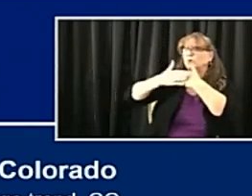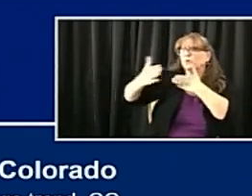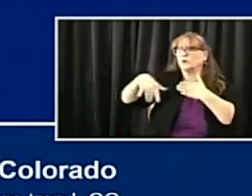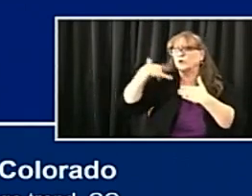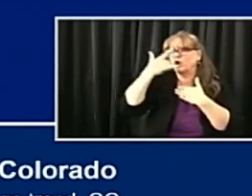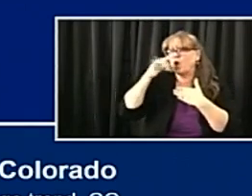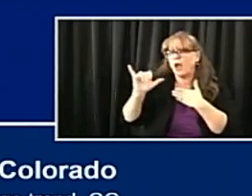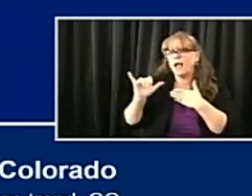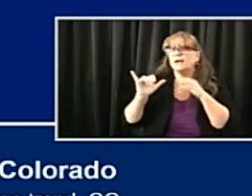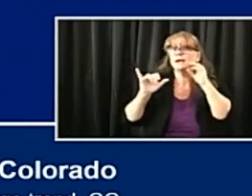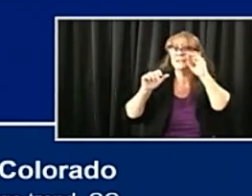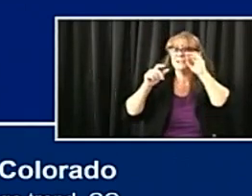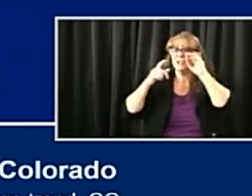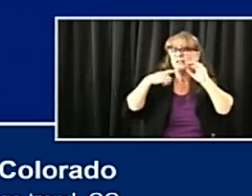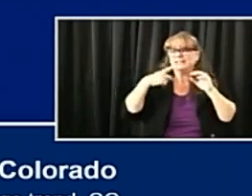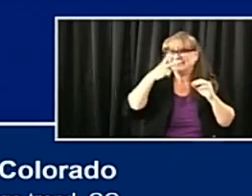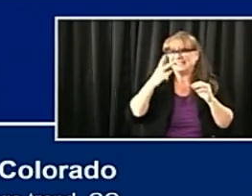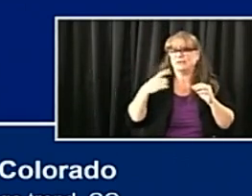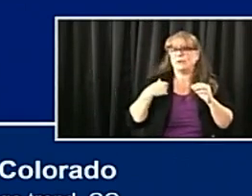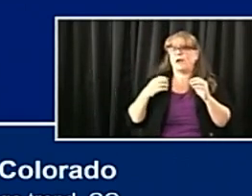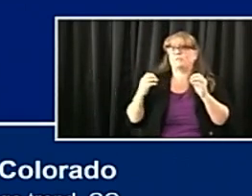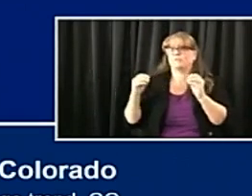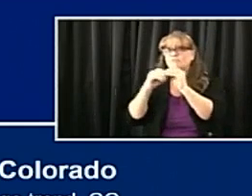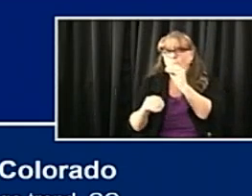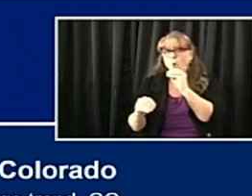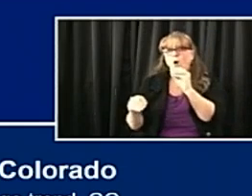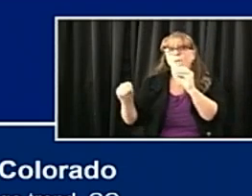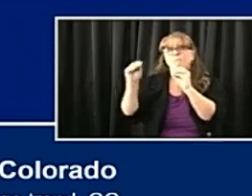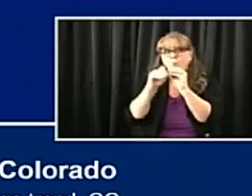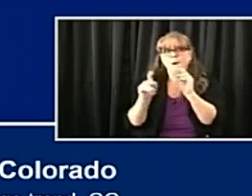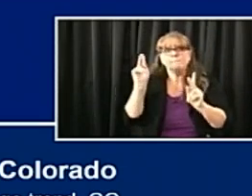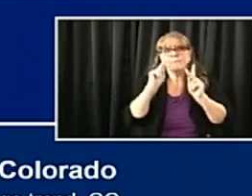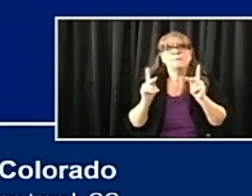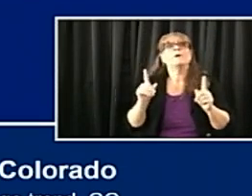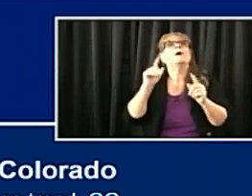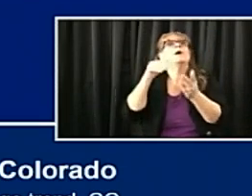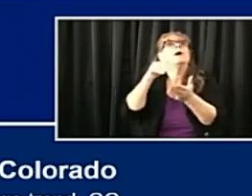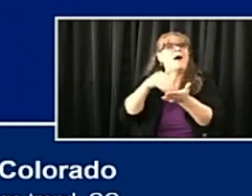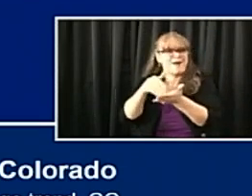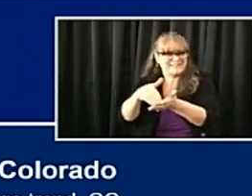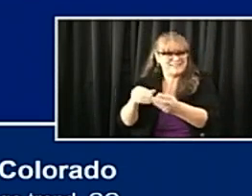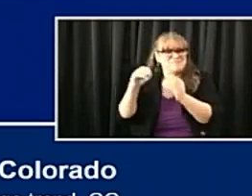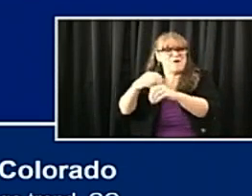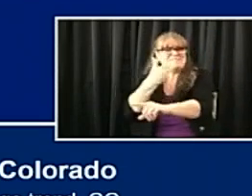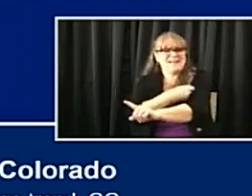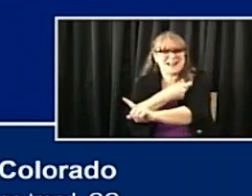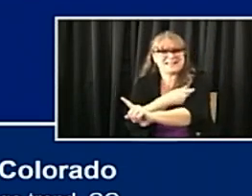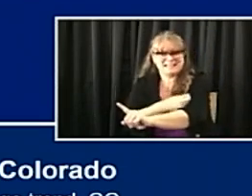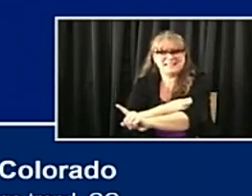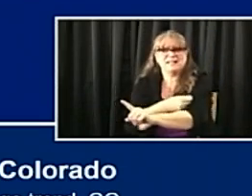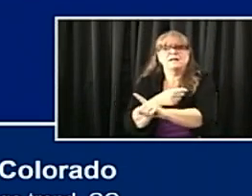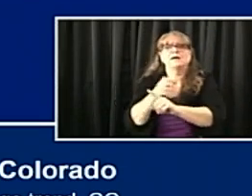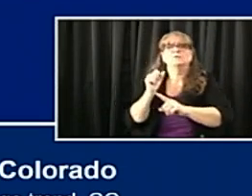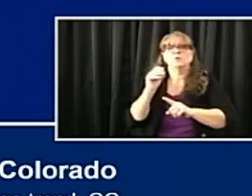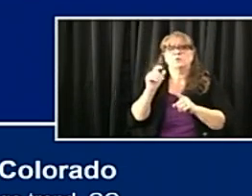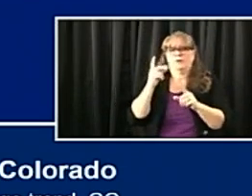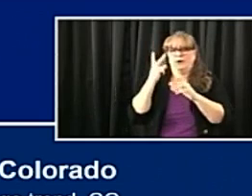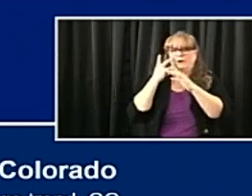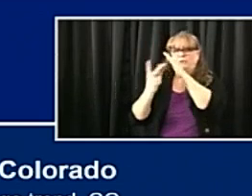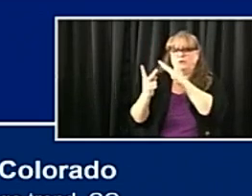greater population in Colorado vaccinated over time, and then specifically also looking at the potential impact of a variant like